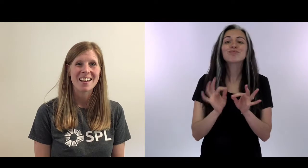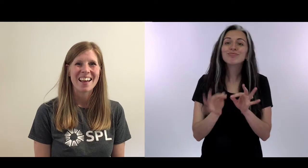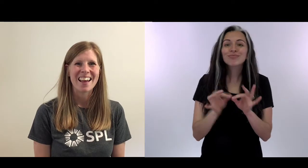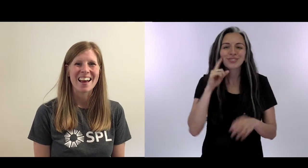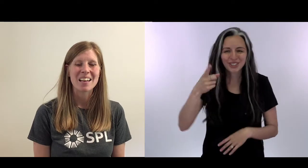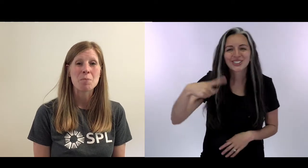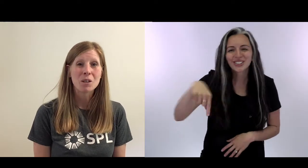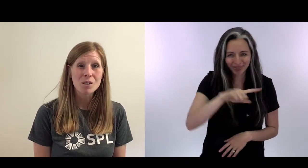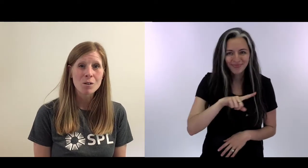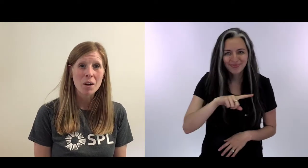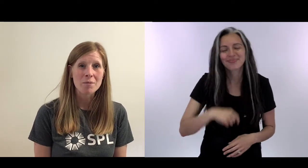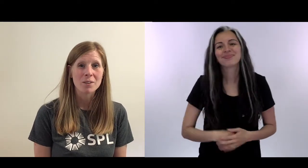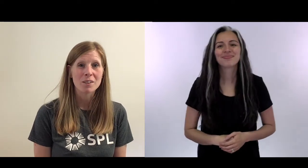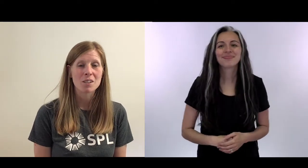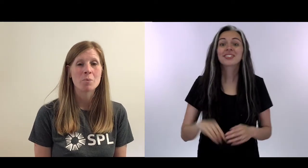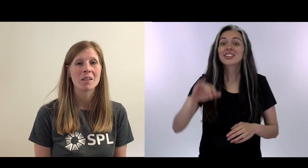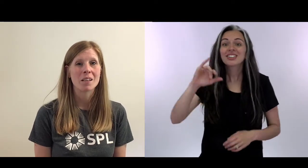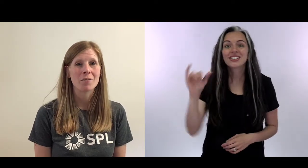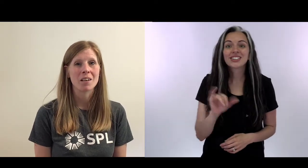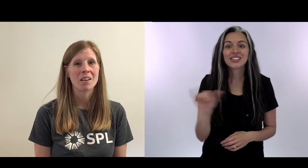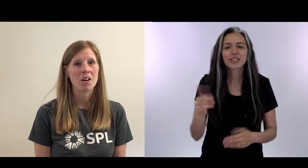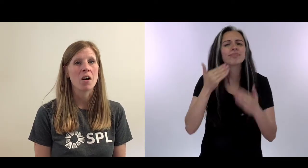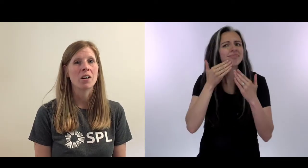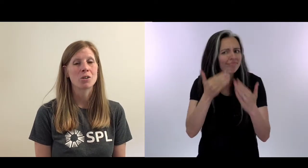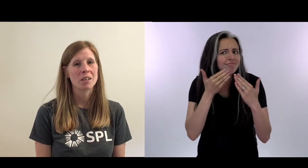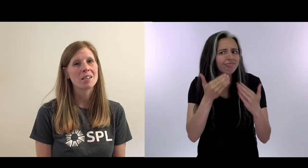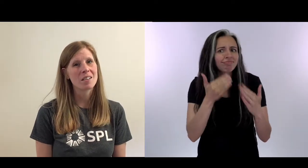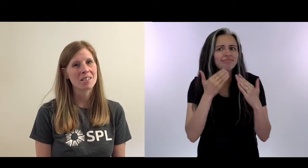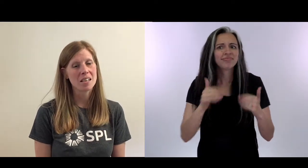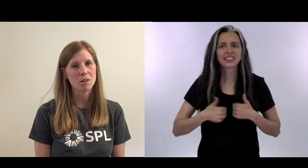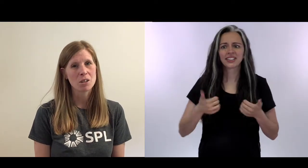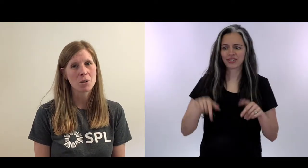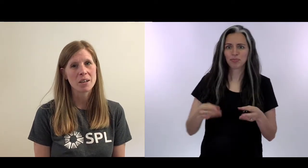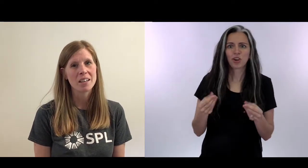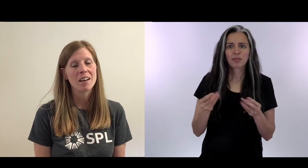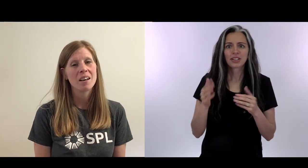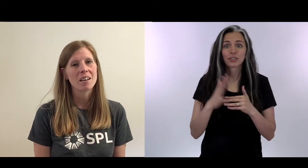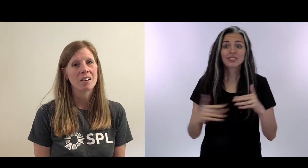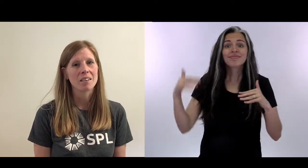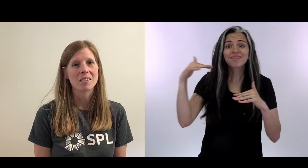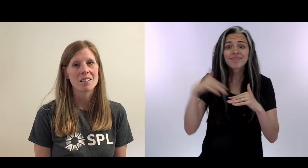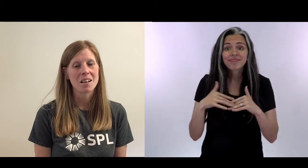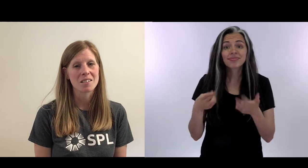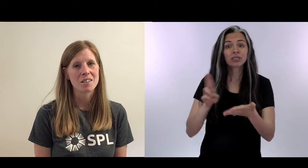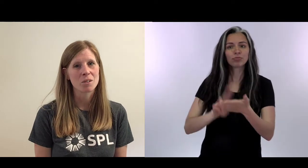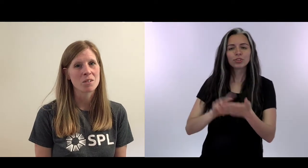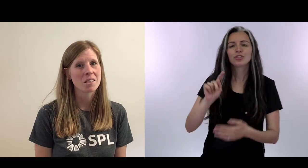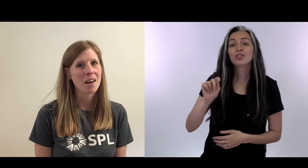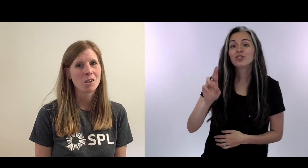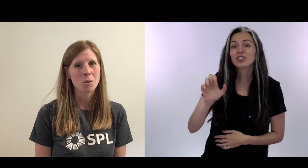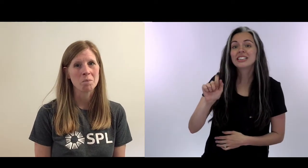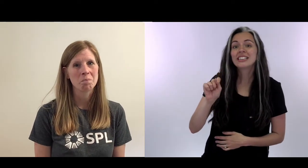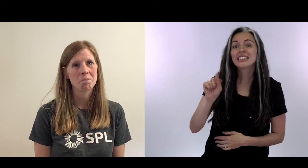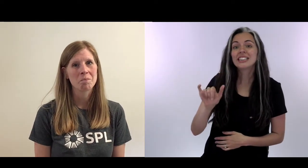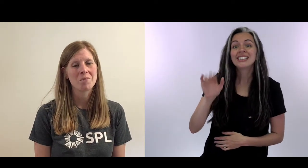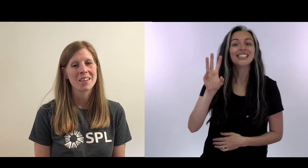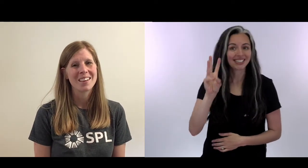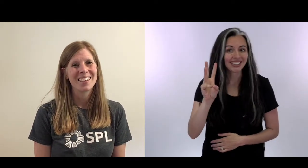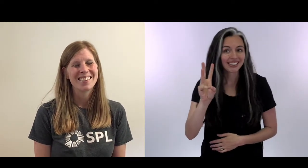us. And I'm also grateful to be living on Treaty 6 territory here in Saskatoon,